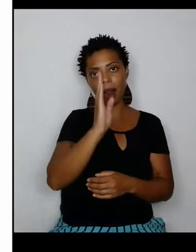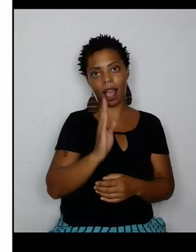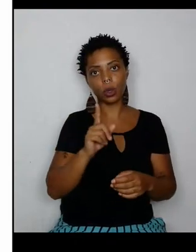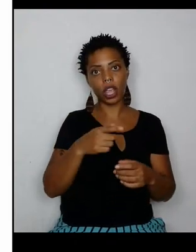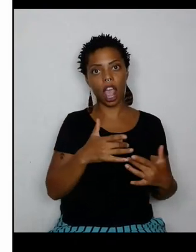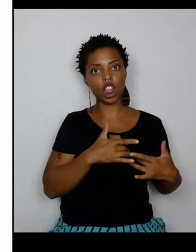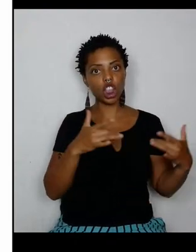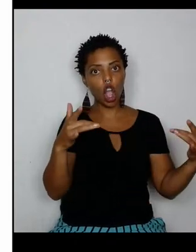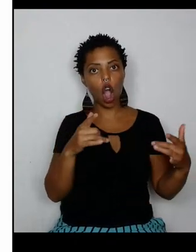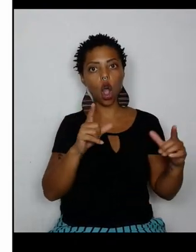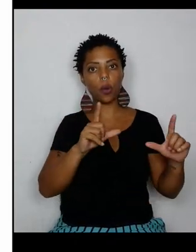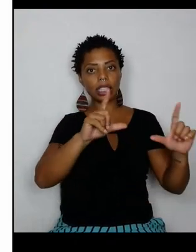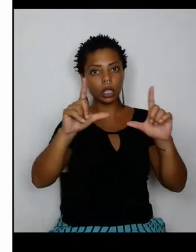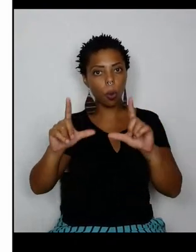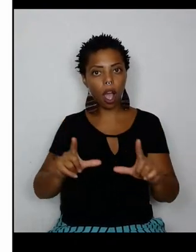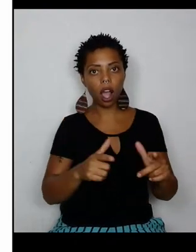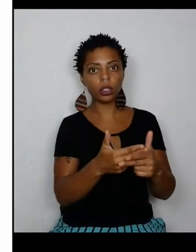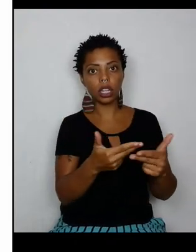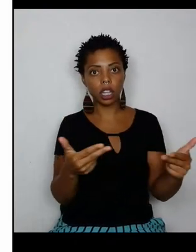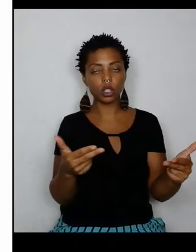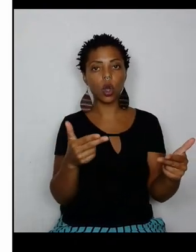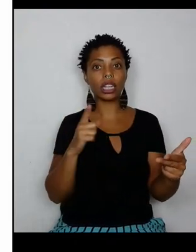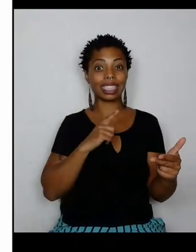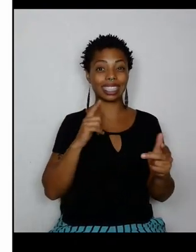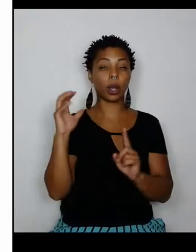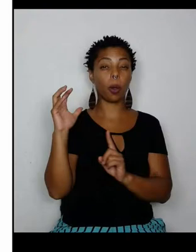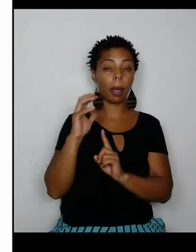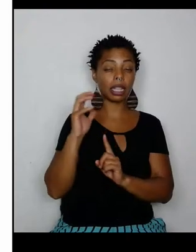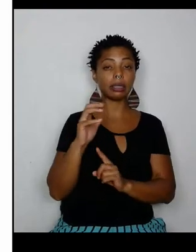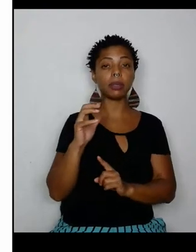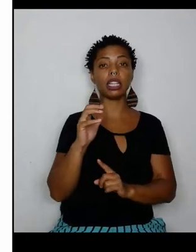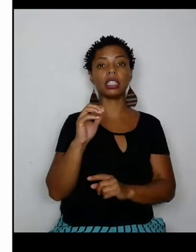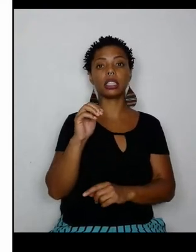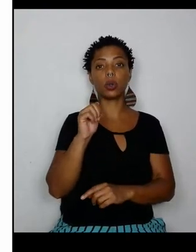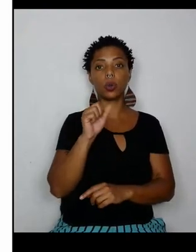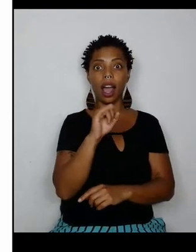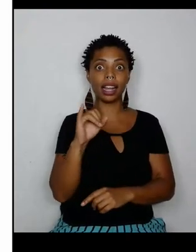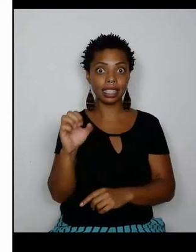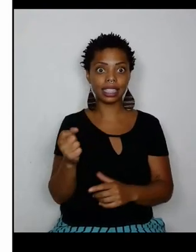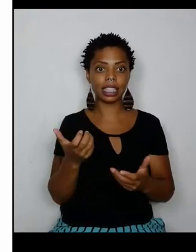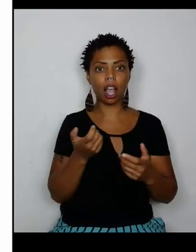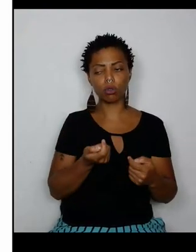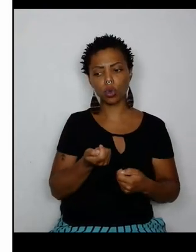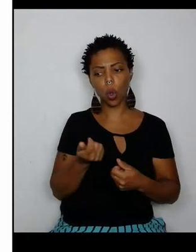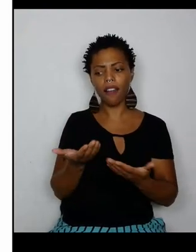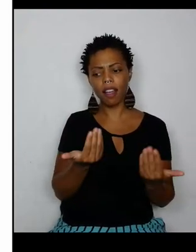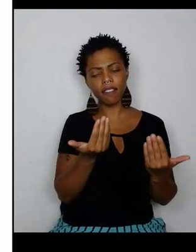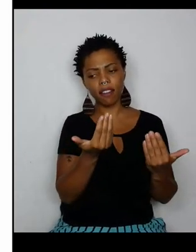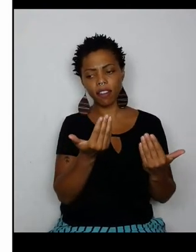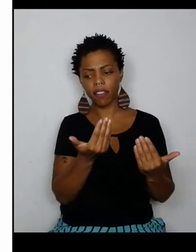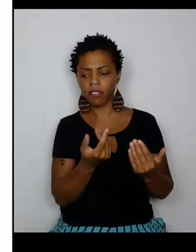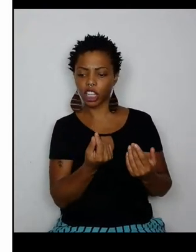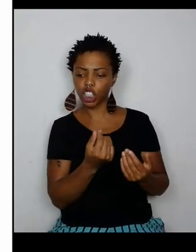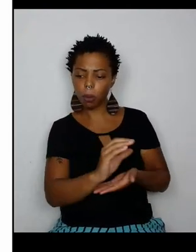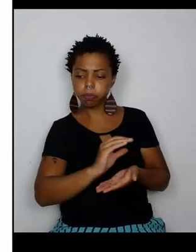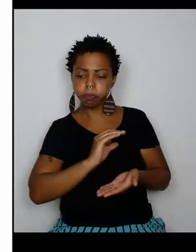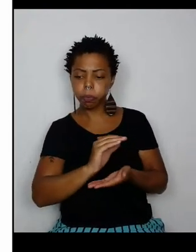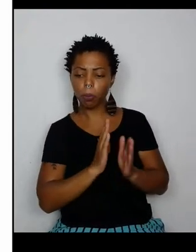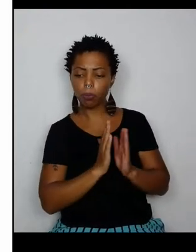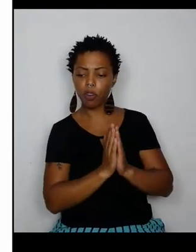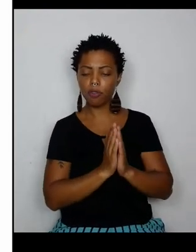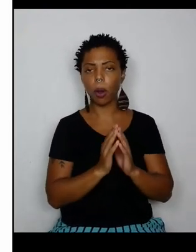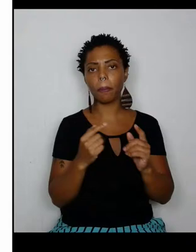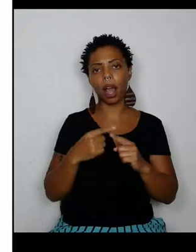the donor families lived there was a lot of pressure from assist chateaubriand for these families to